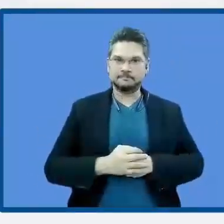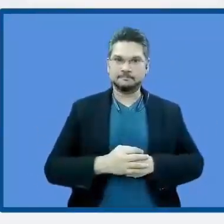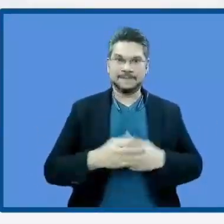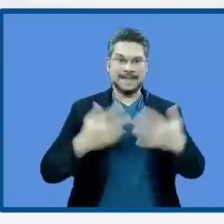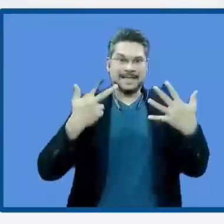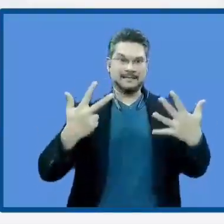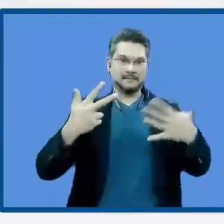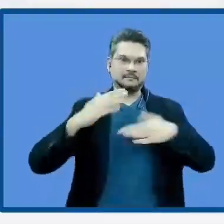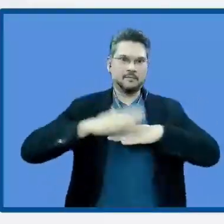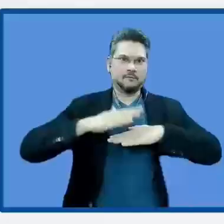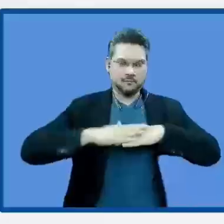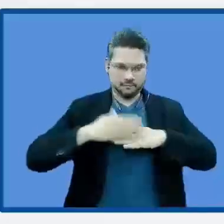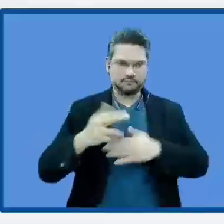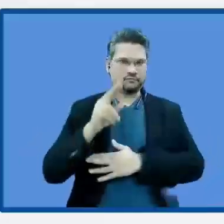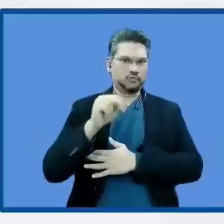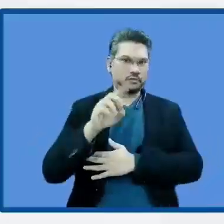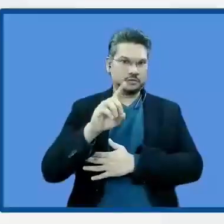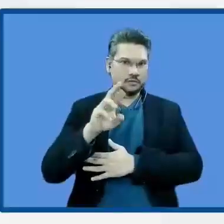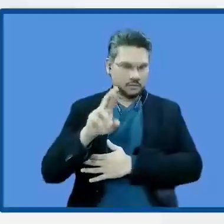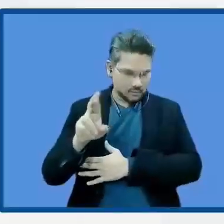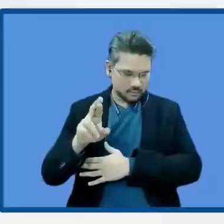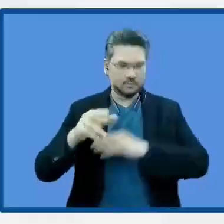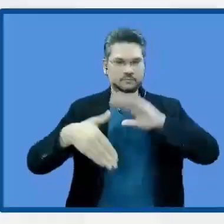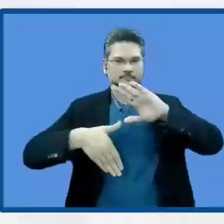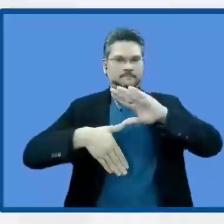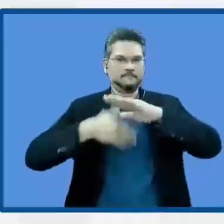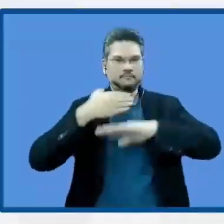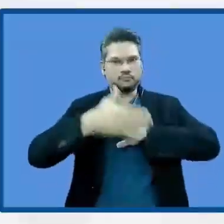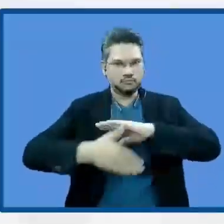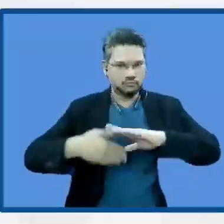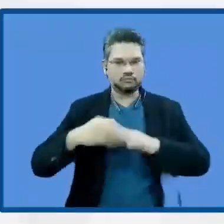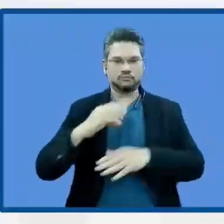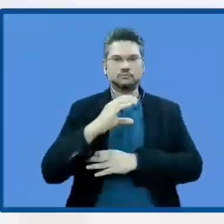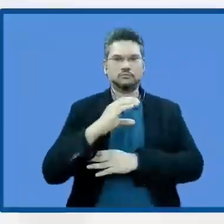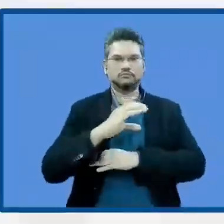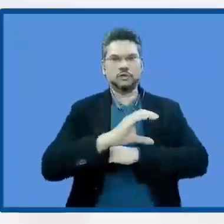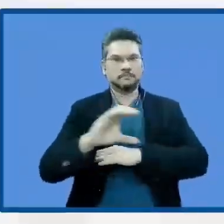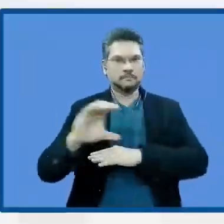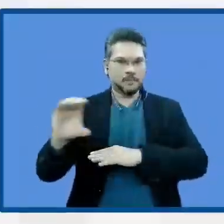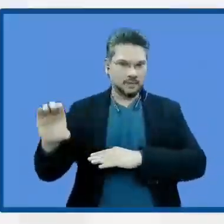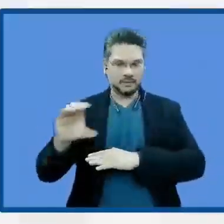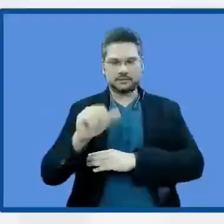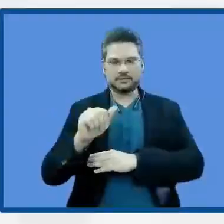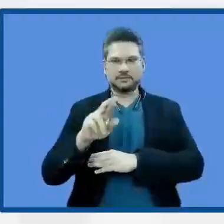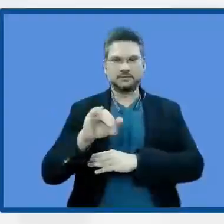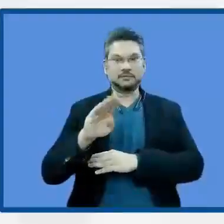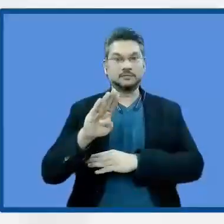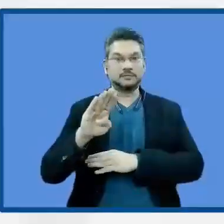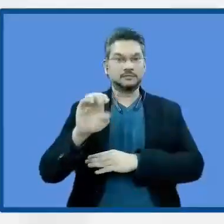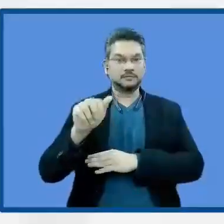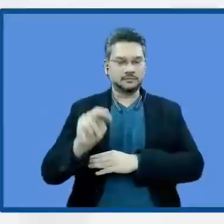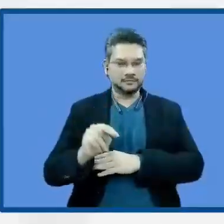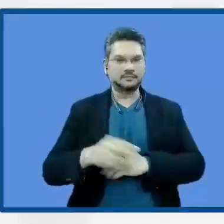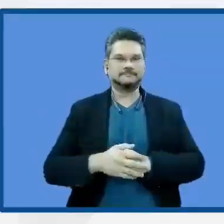Disaster Risk Reduction in the Americas and the Caribbean. This session is being hosted in hybrid mode. So